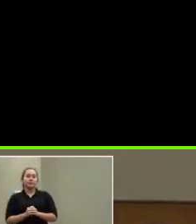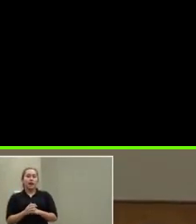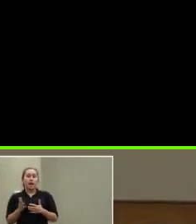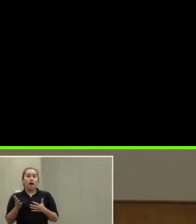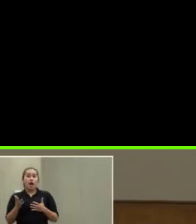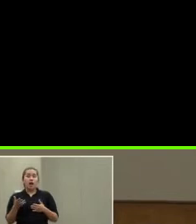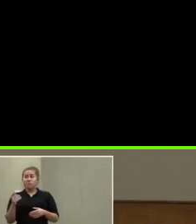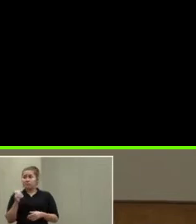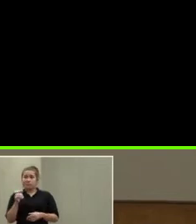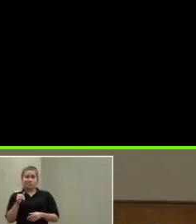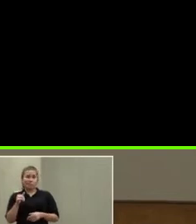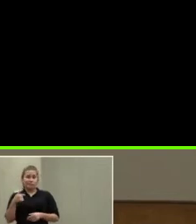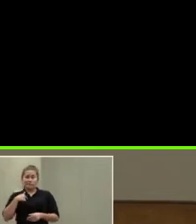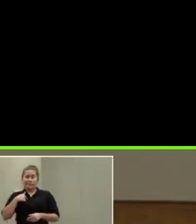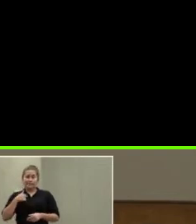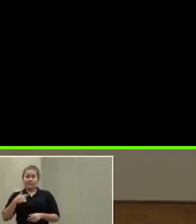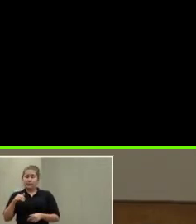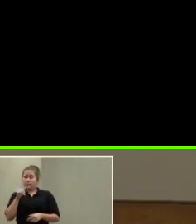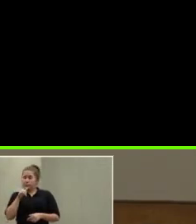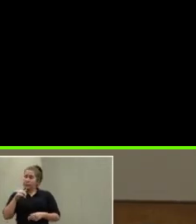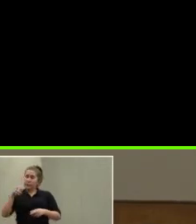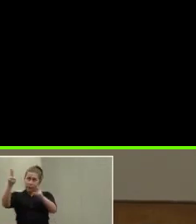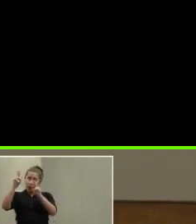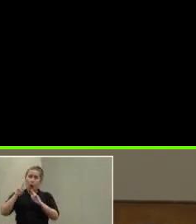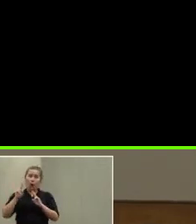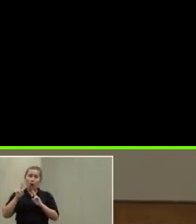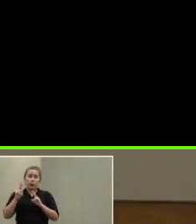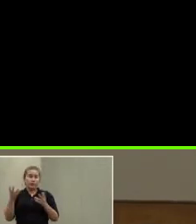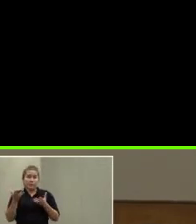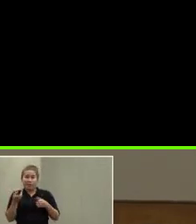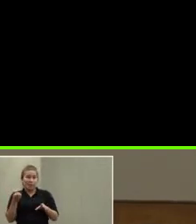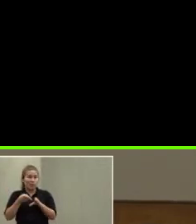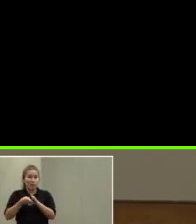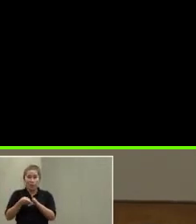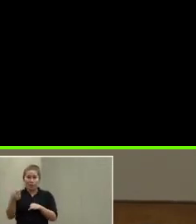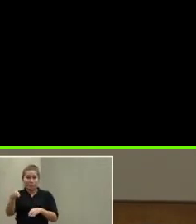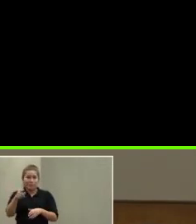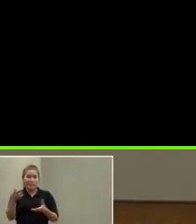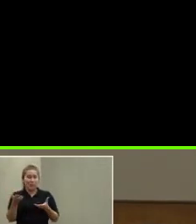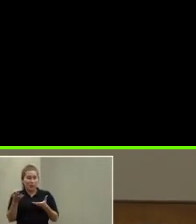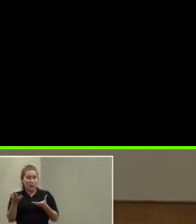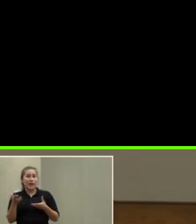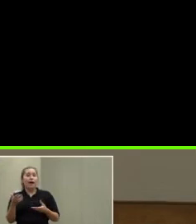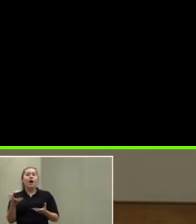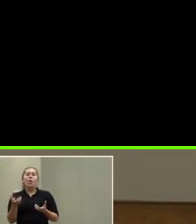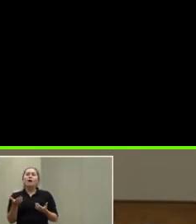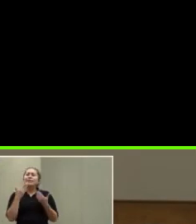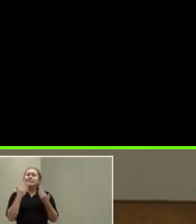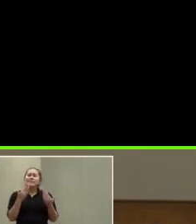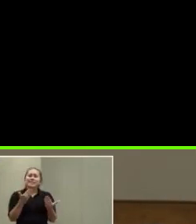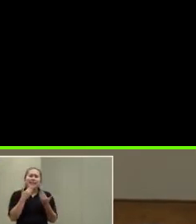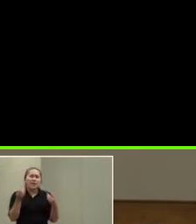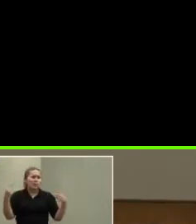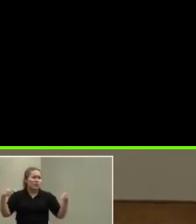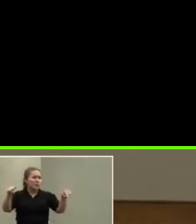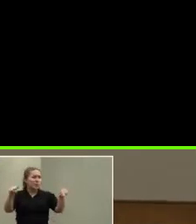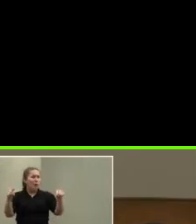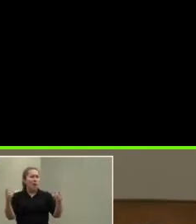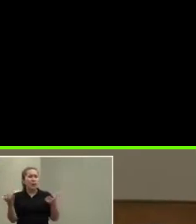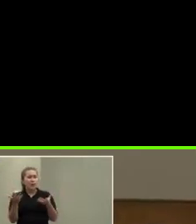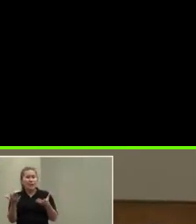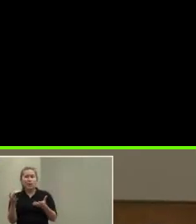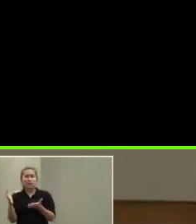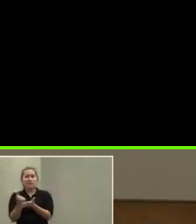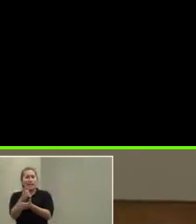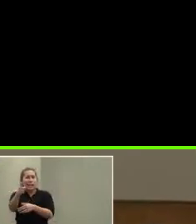It's an honor for me today just to join you here in Baltimore, and I want to thank everyone who is here for taking the